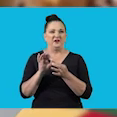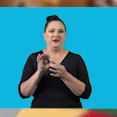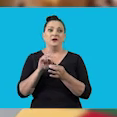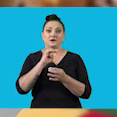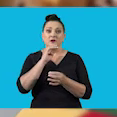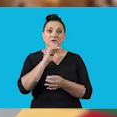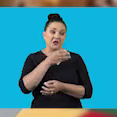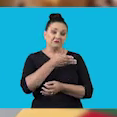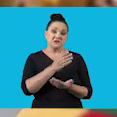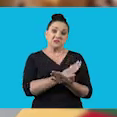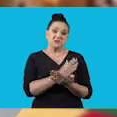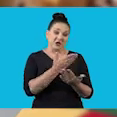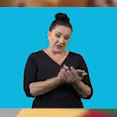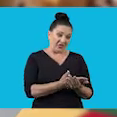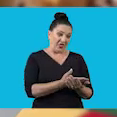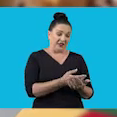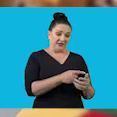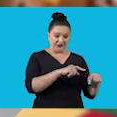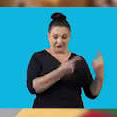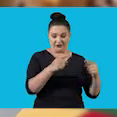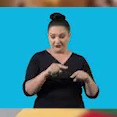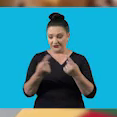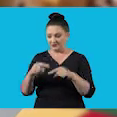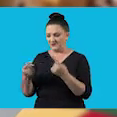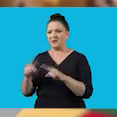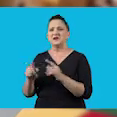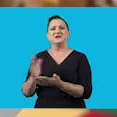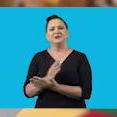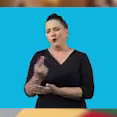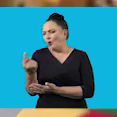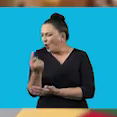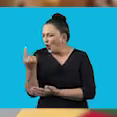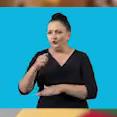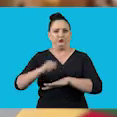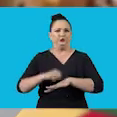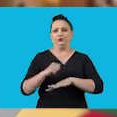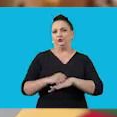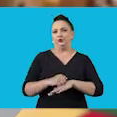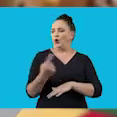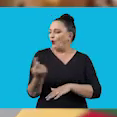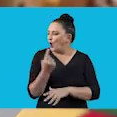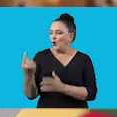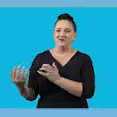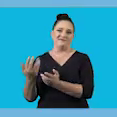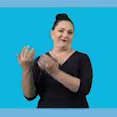can exist in all states. Others, they just exist in solid. Others exist in liquid, and others exist in gases.